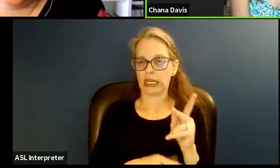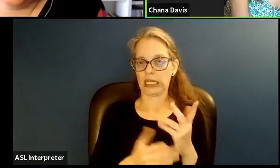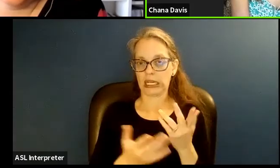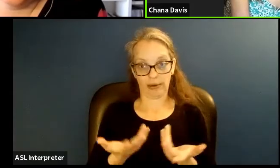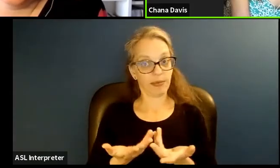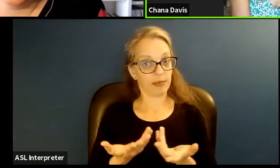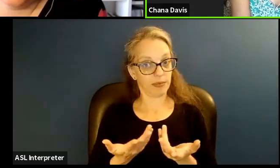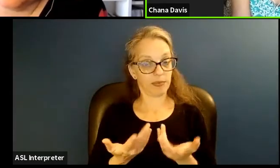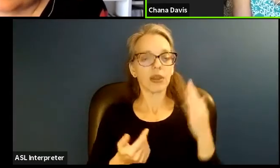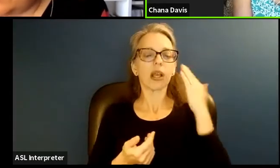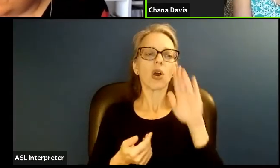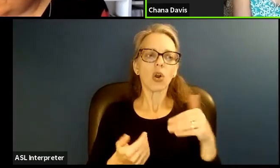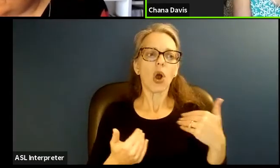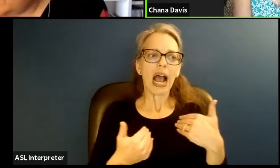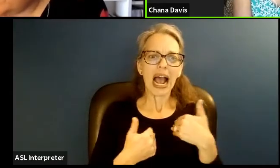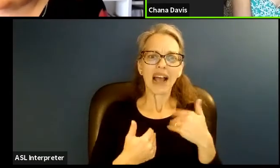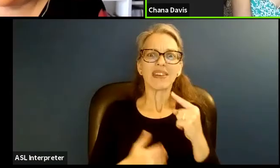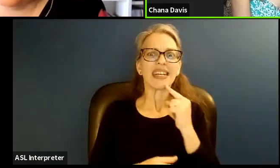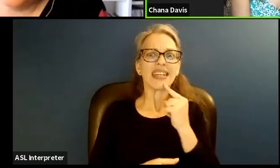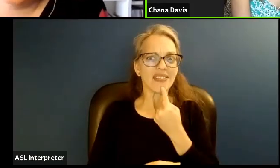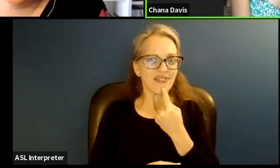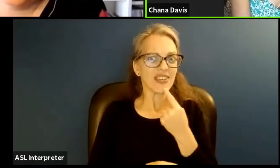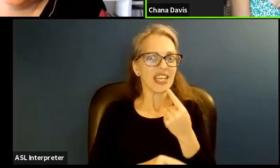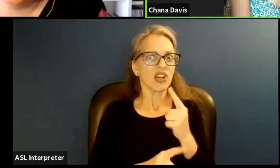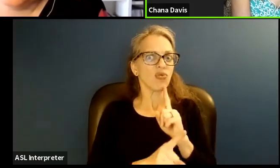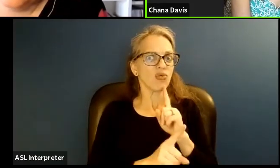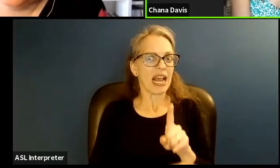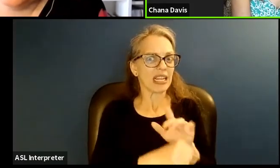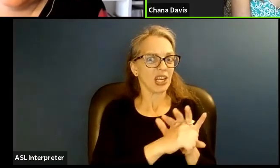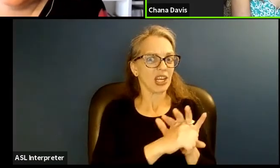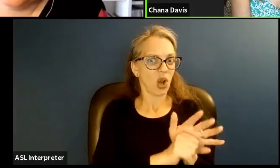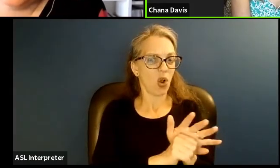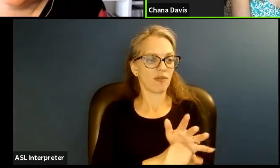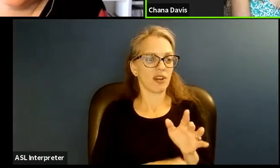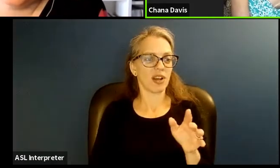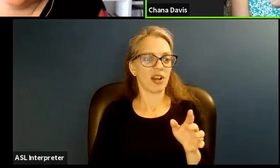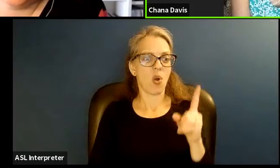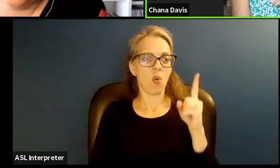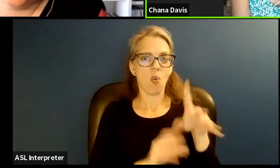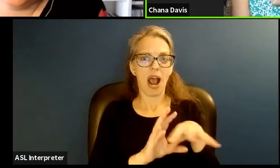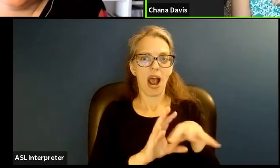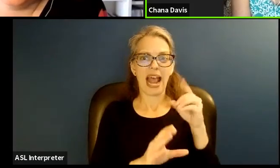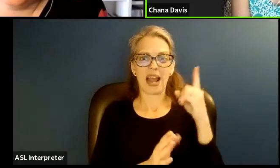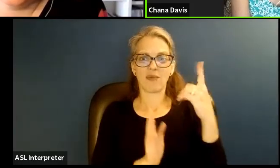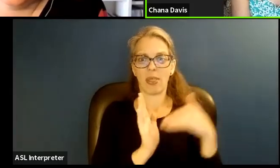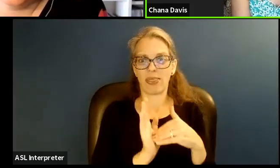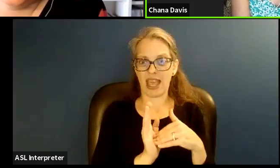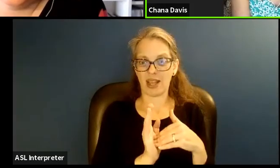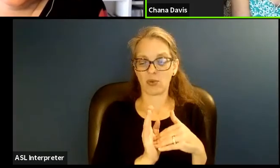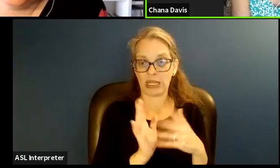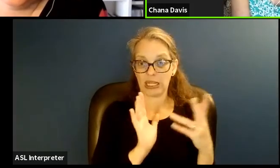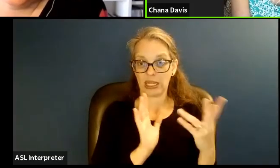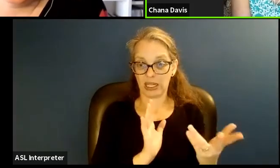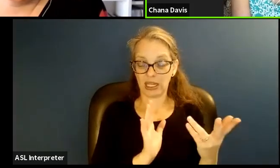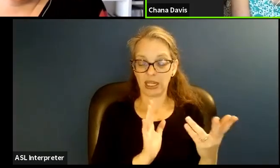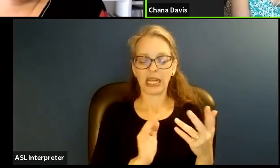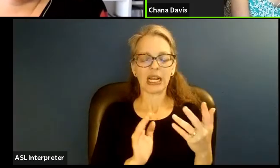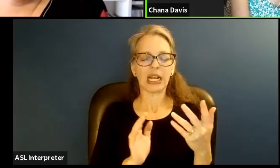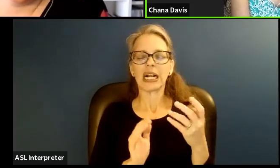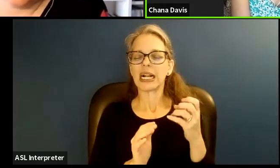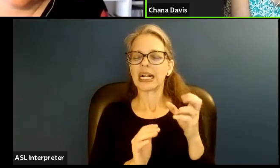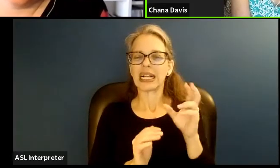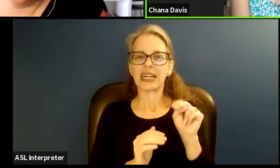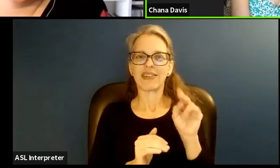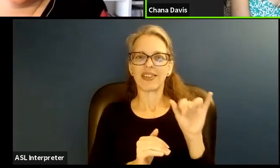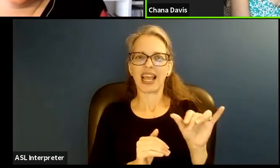reactions to COVID are happening. Some estimates are as high as 1 in 1,000, and some are lower than that. But even just that,